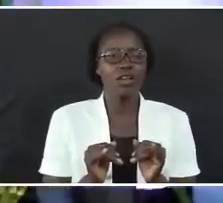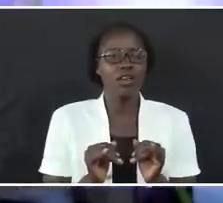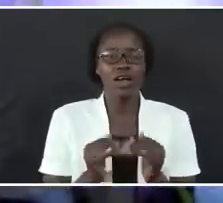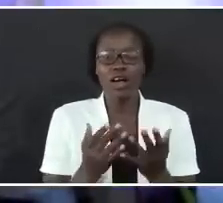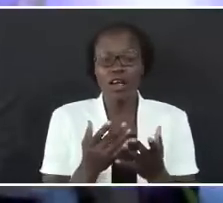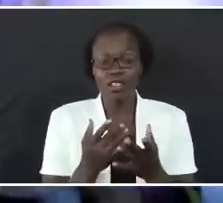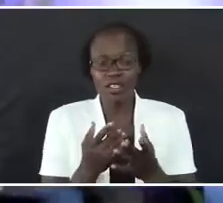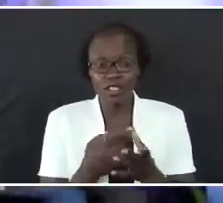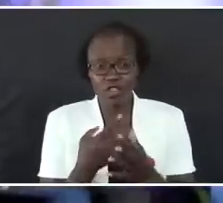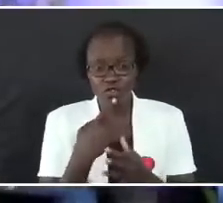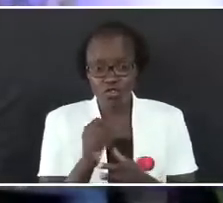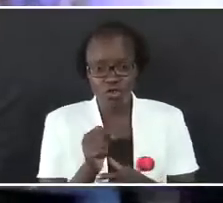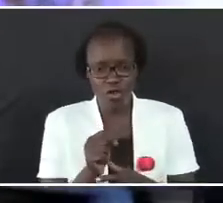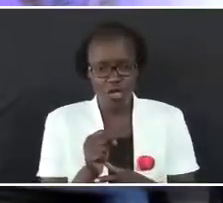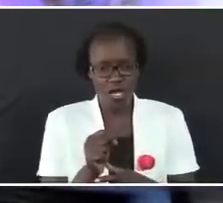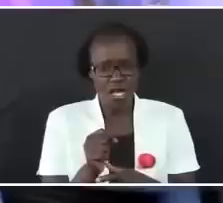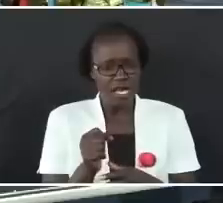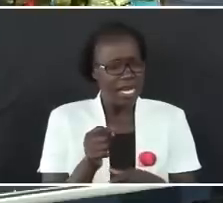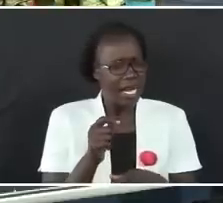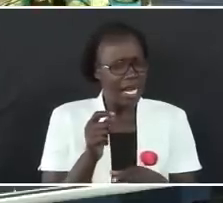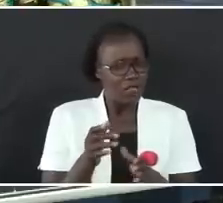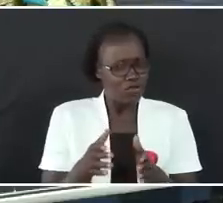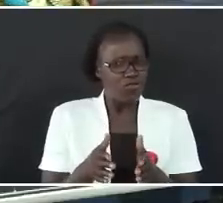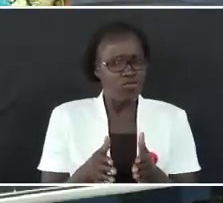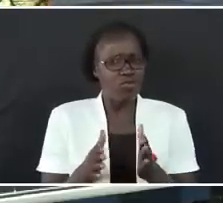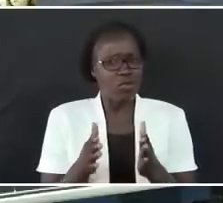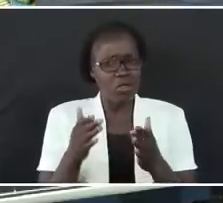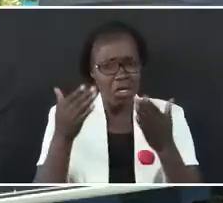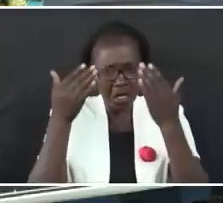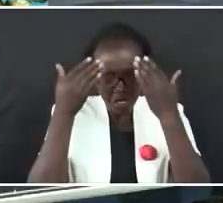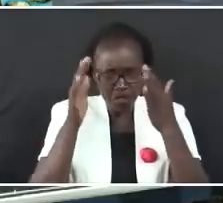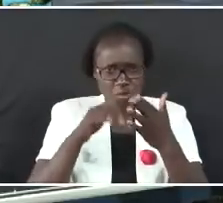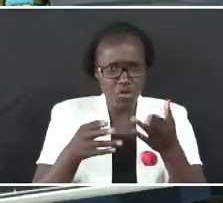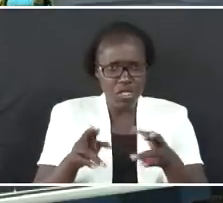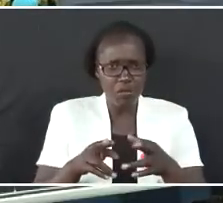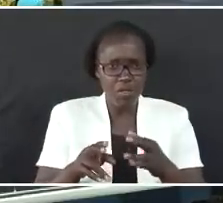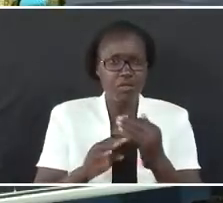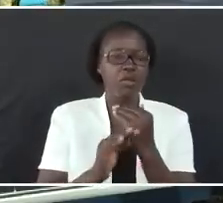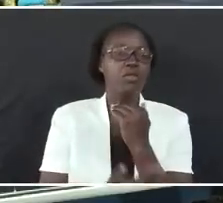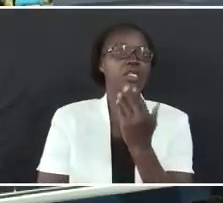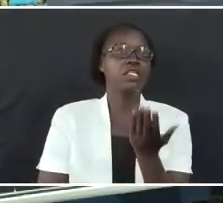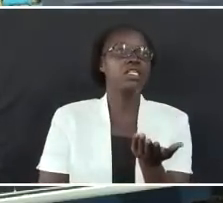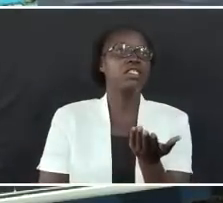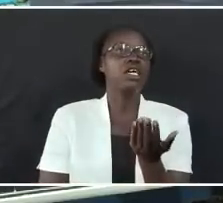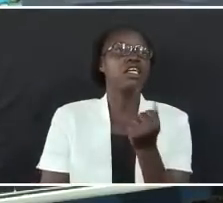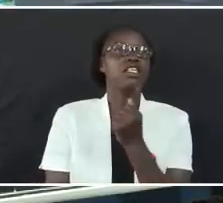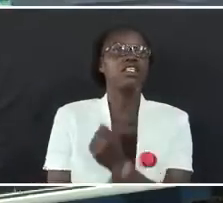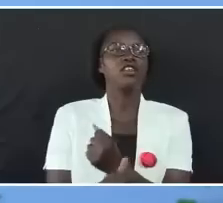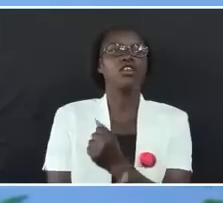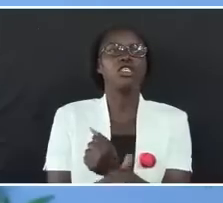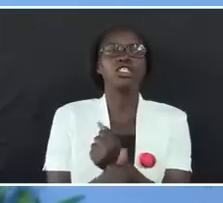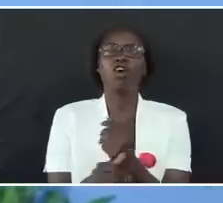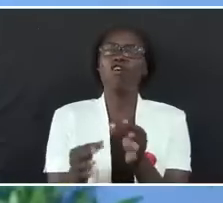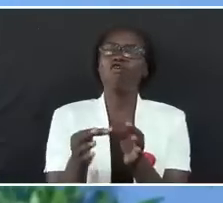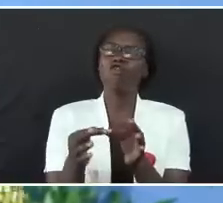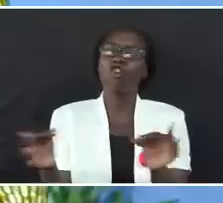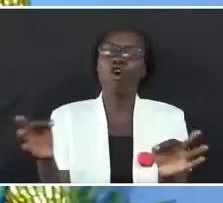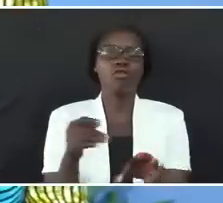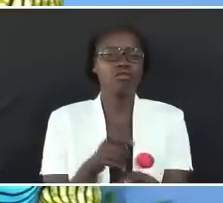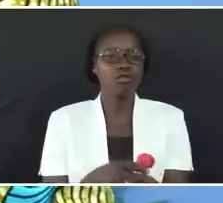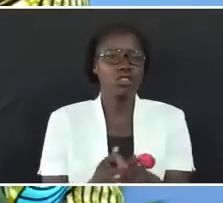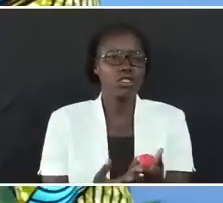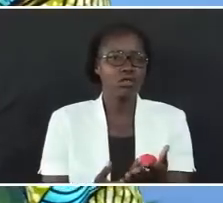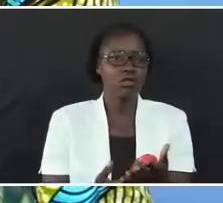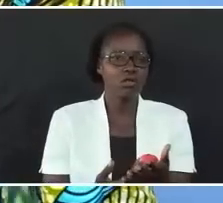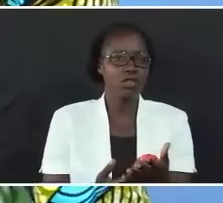So she says, along the way, Pastor, I don't know what happened. I conceived. Those are the dangers of dating too long.